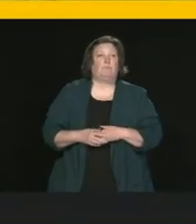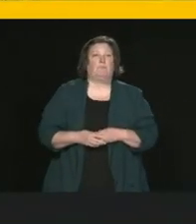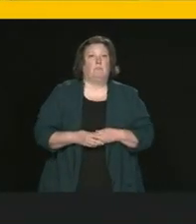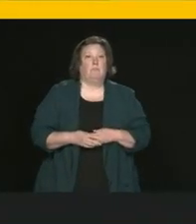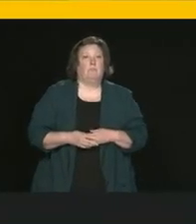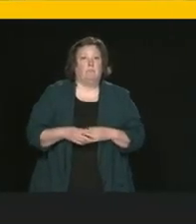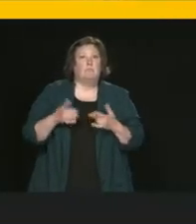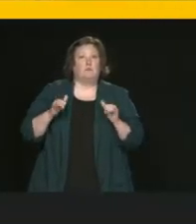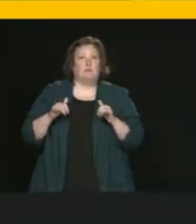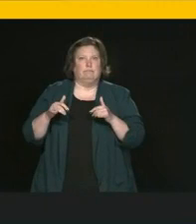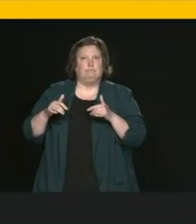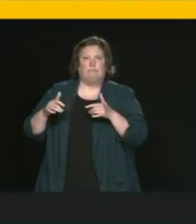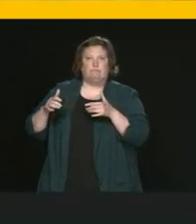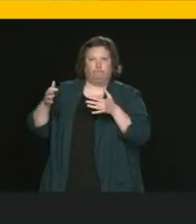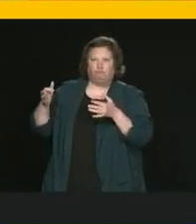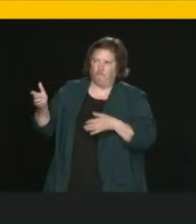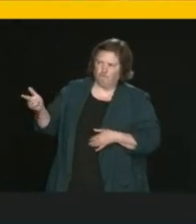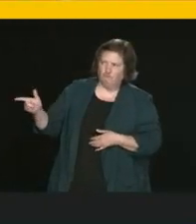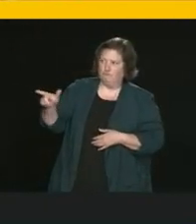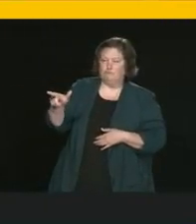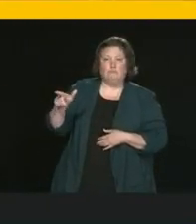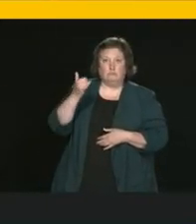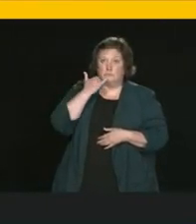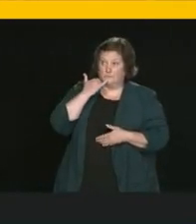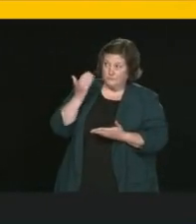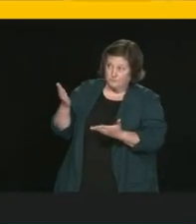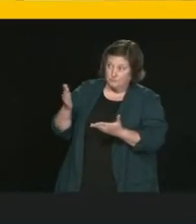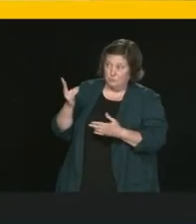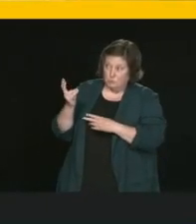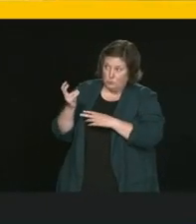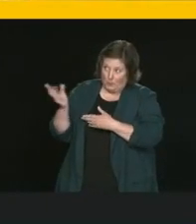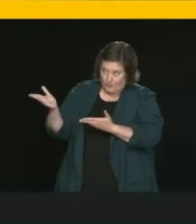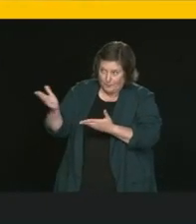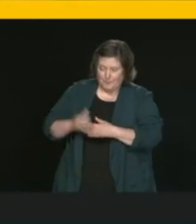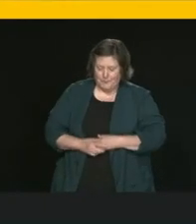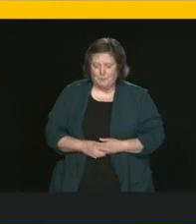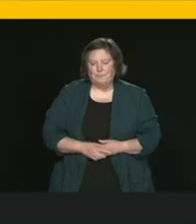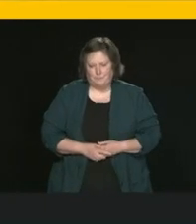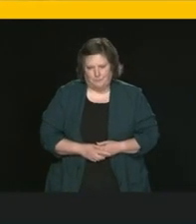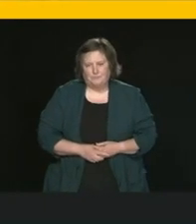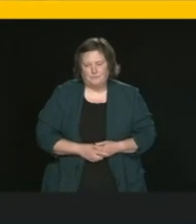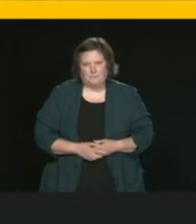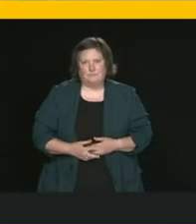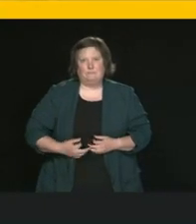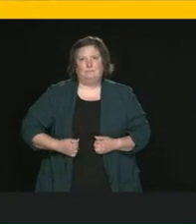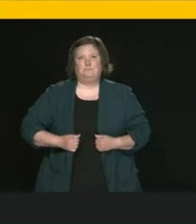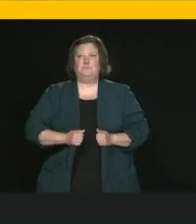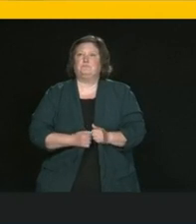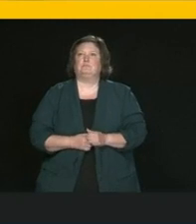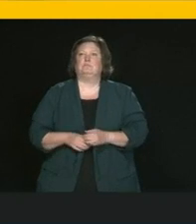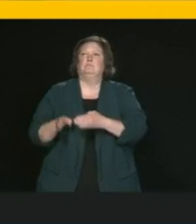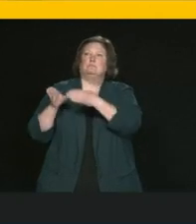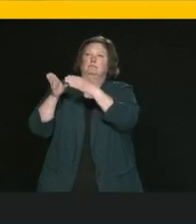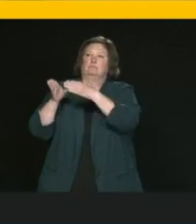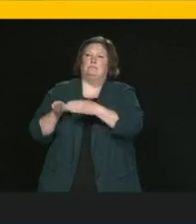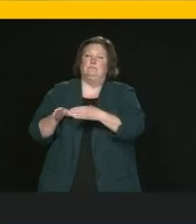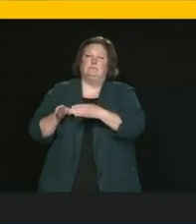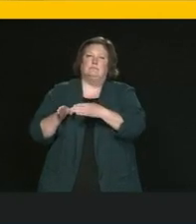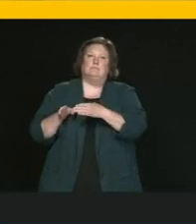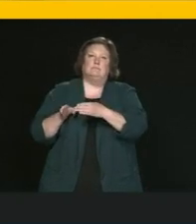Operator. Thank you. Merci. The next question, la prochaine question, est de Micheline Laflamme de Radio-Canada. À vous la